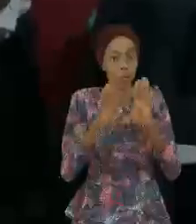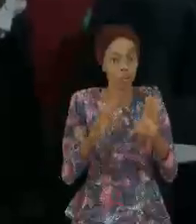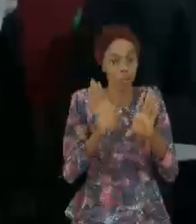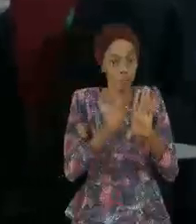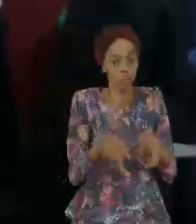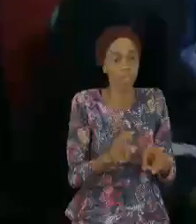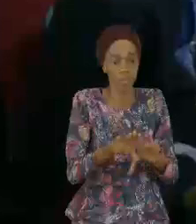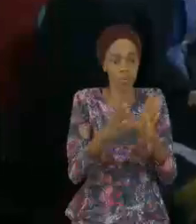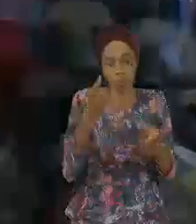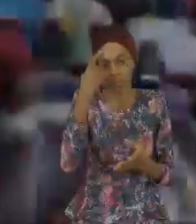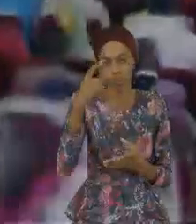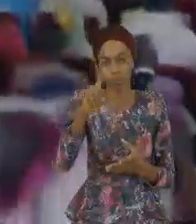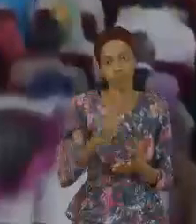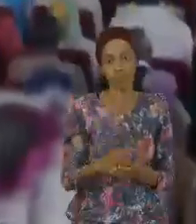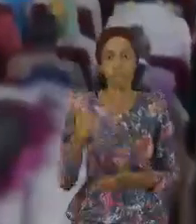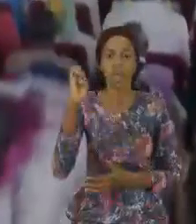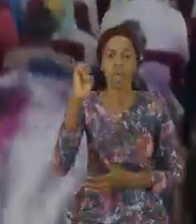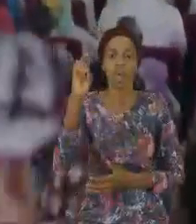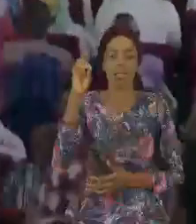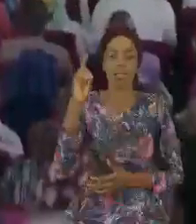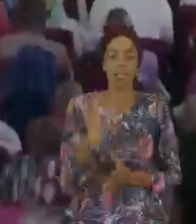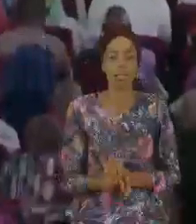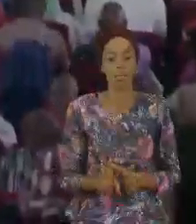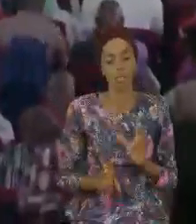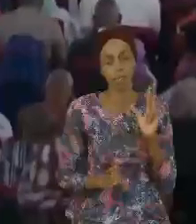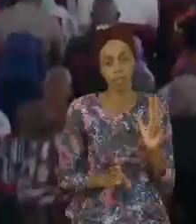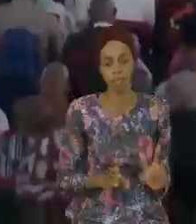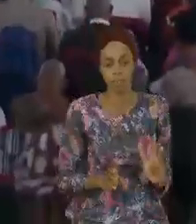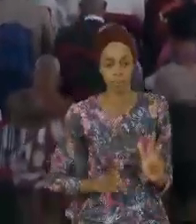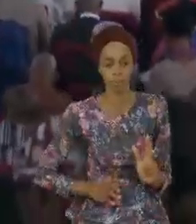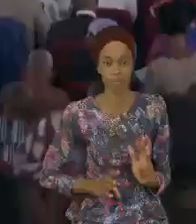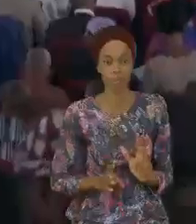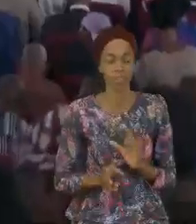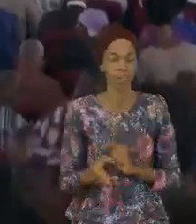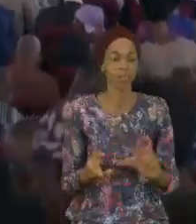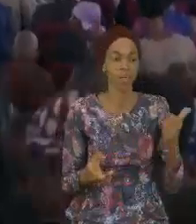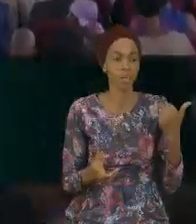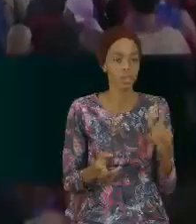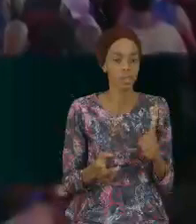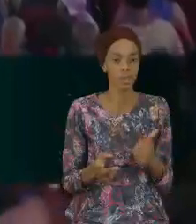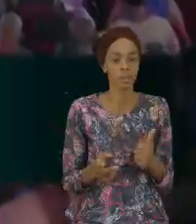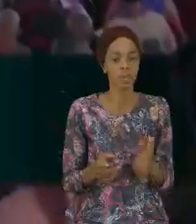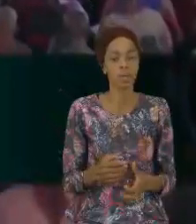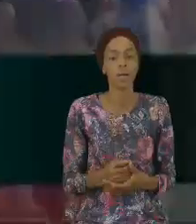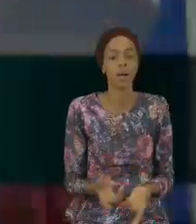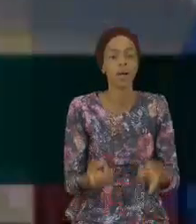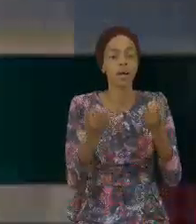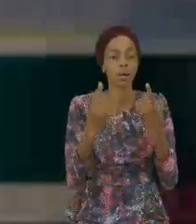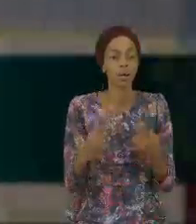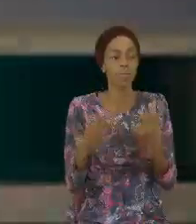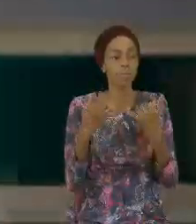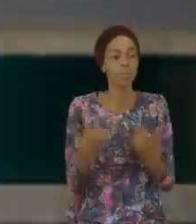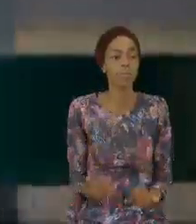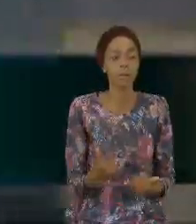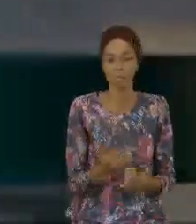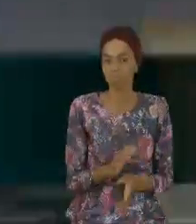at Exodus chapter 3, and we're looking at verse 10. It says, come now, don't